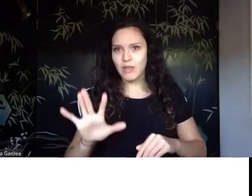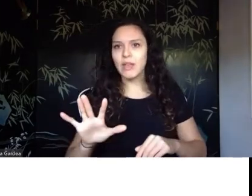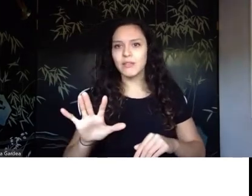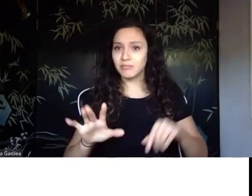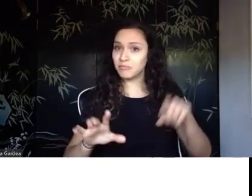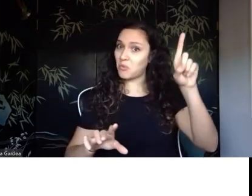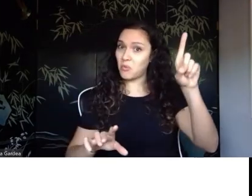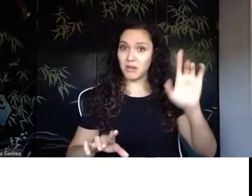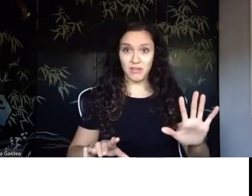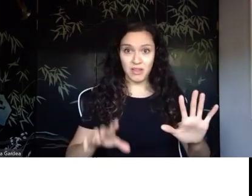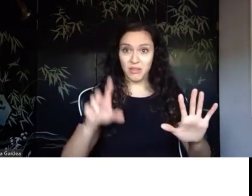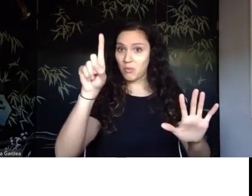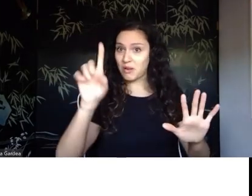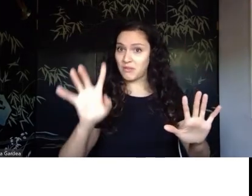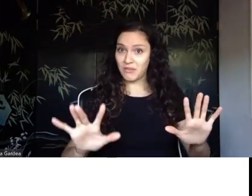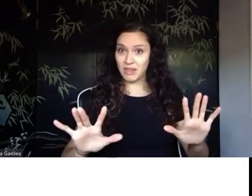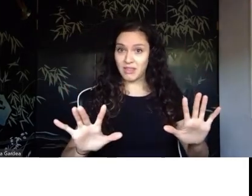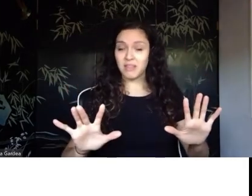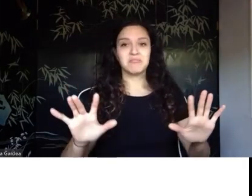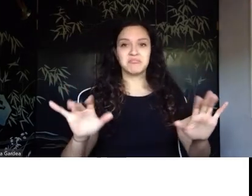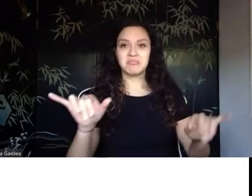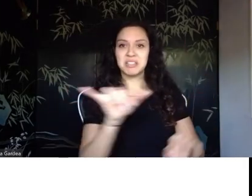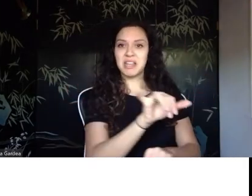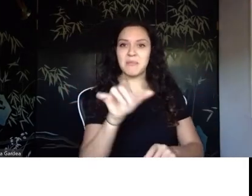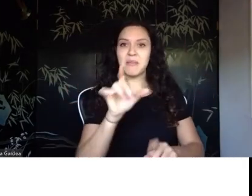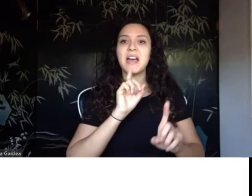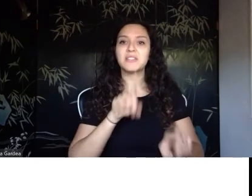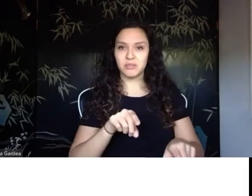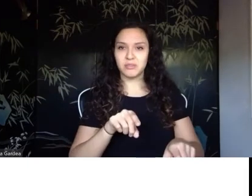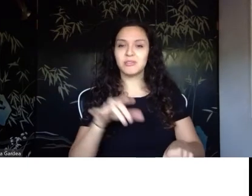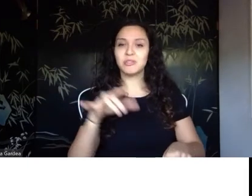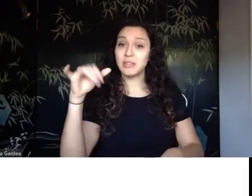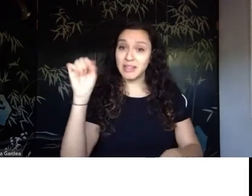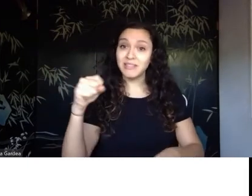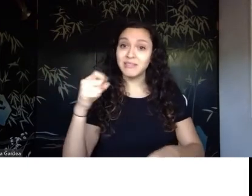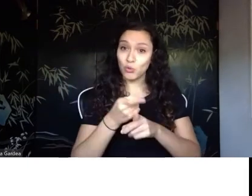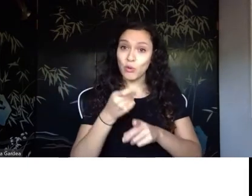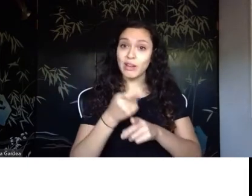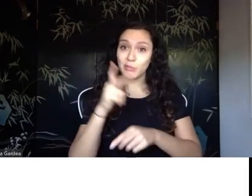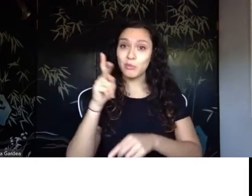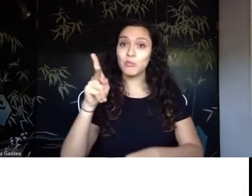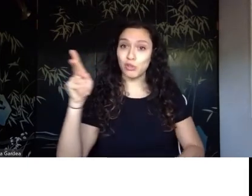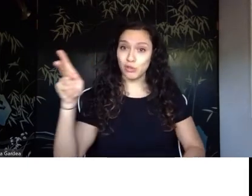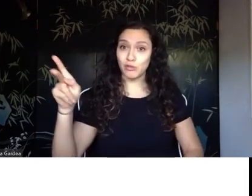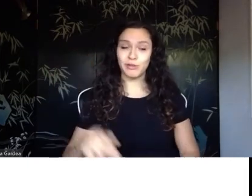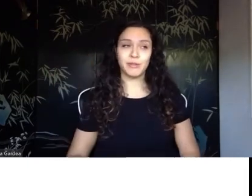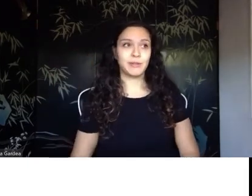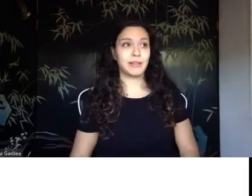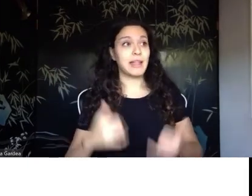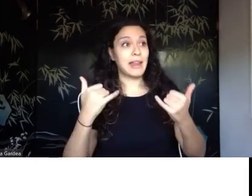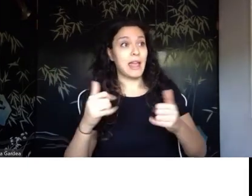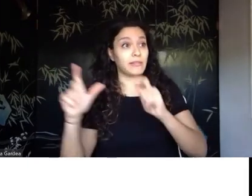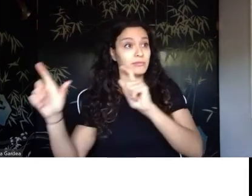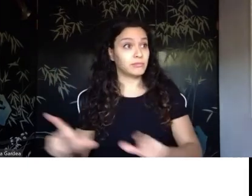by 3, divide by 3. That also makes 1/5. So our answer is correct.